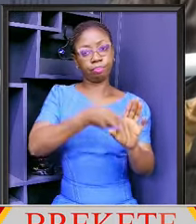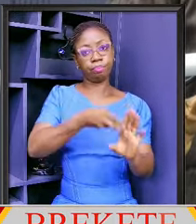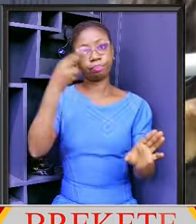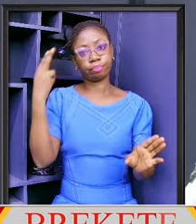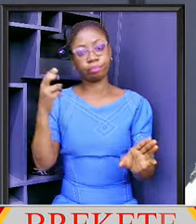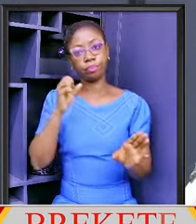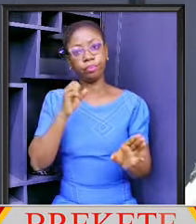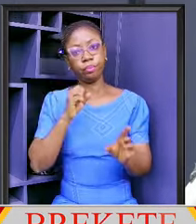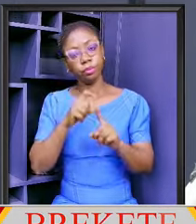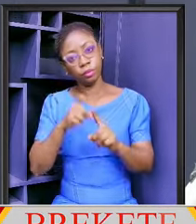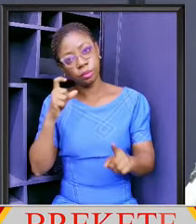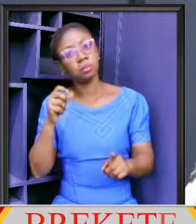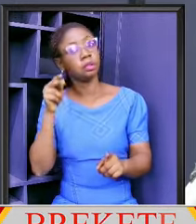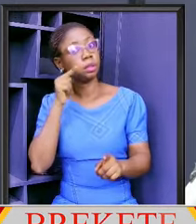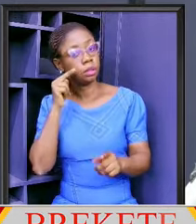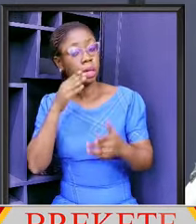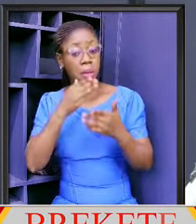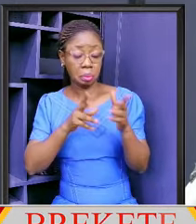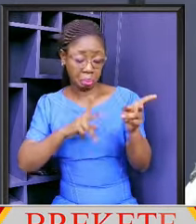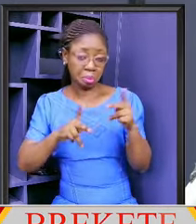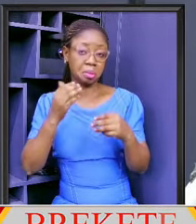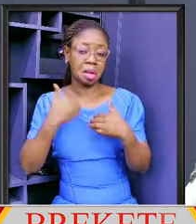Nigeria. Some no get reason.